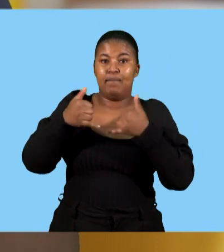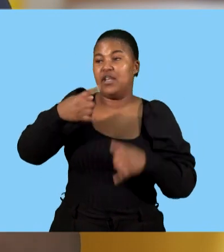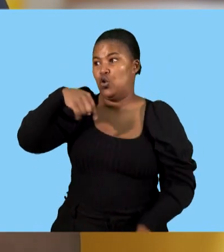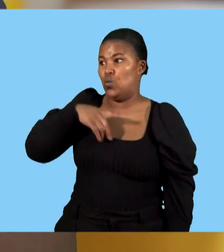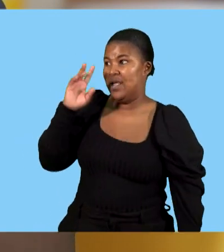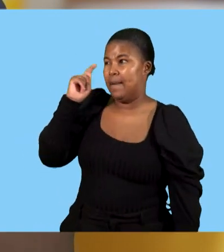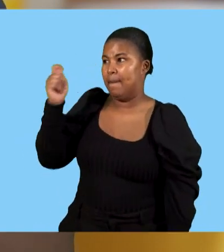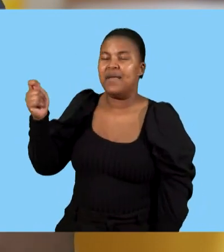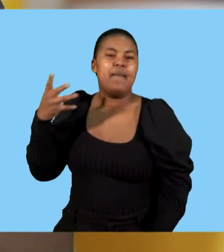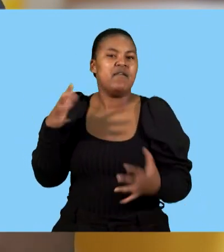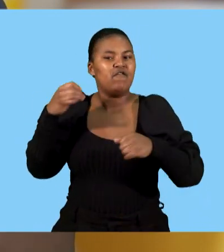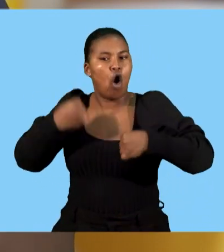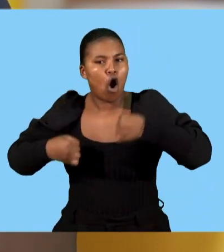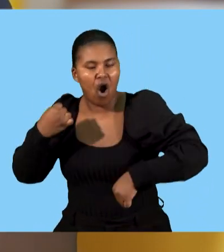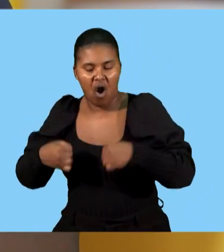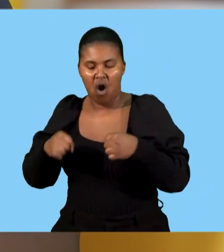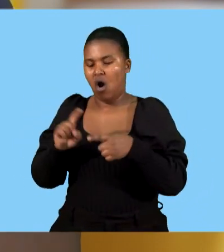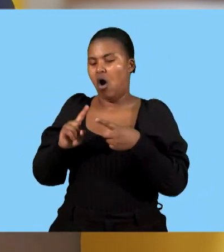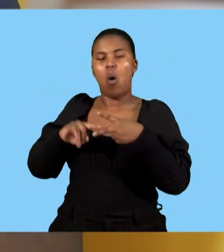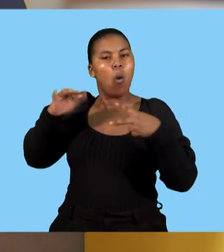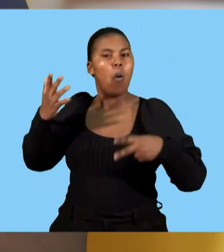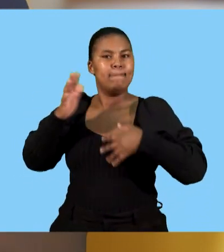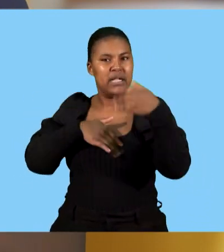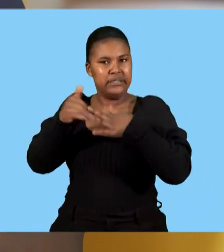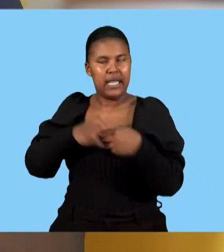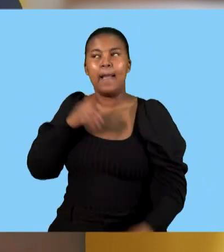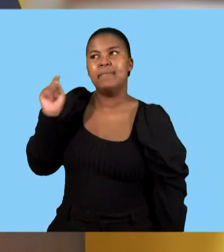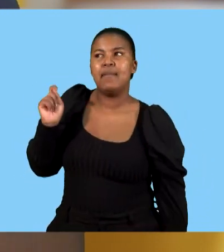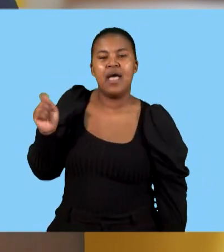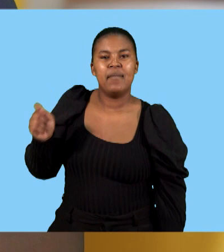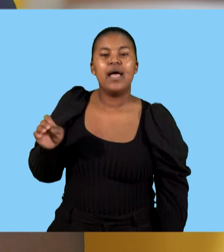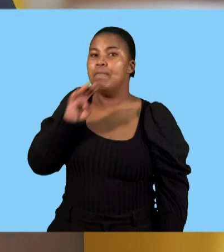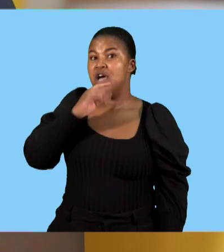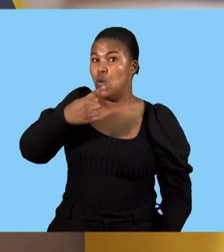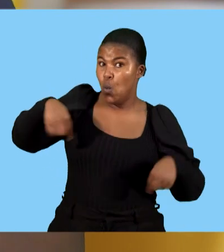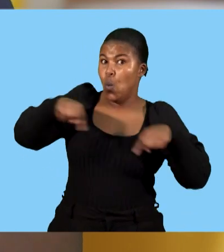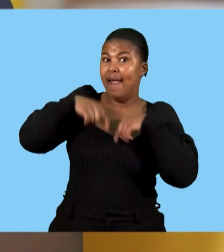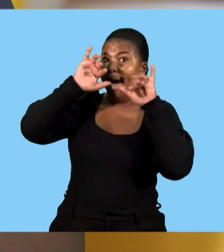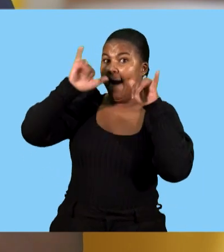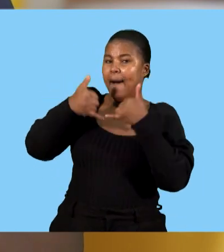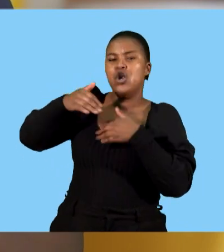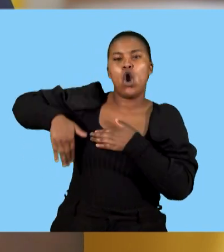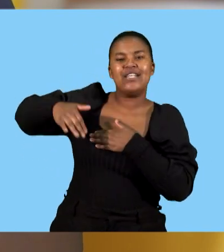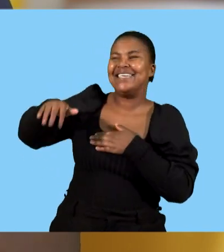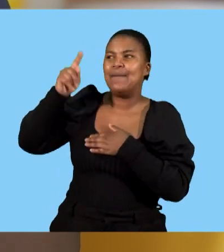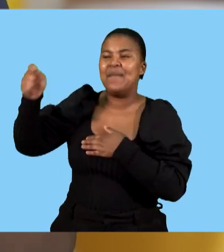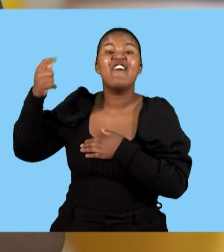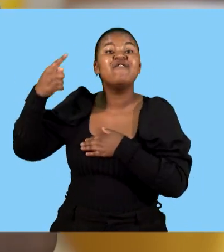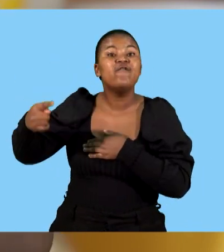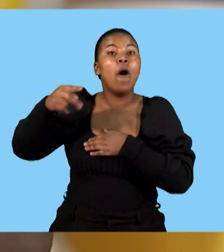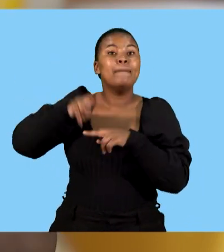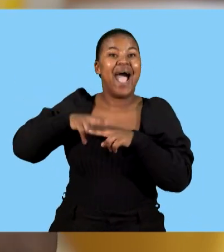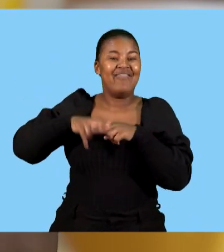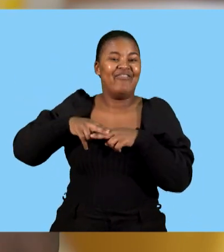insurance maybe for our vehicles or for our buildings. We have not yet paid insurance for the month of February. That means we